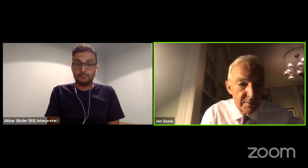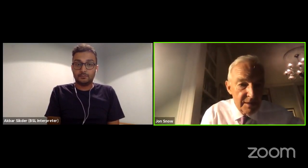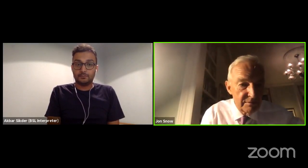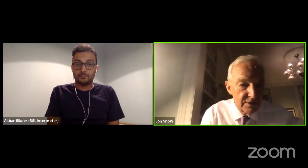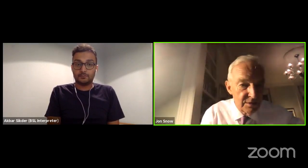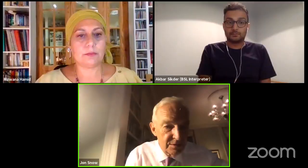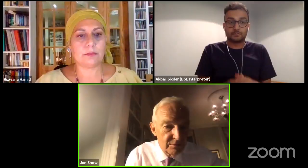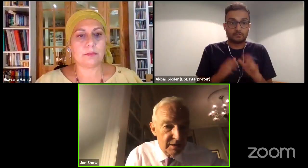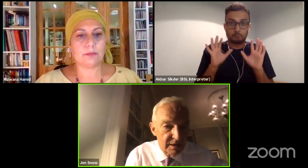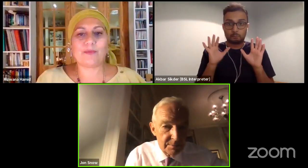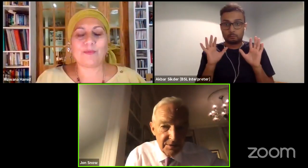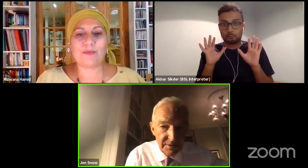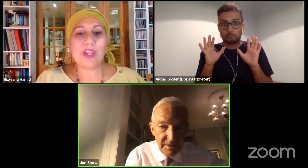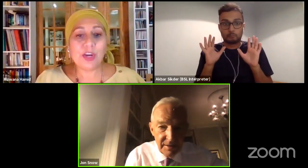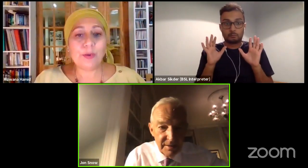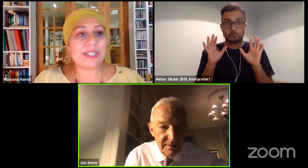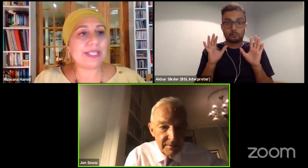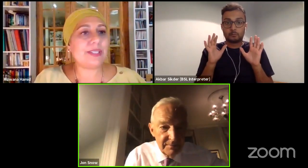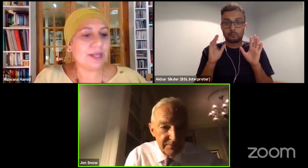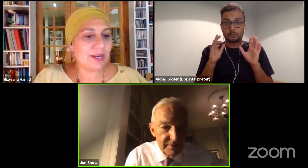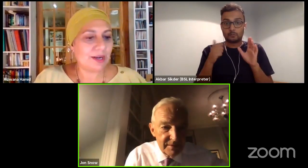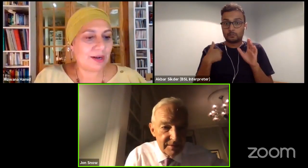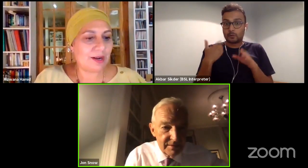Maybe my video didn't work. I hope it did.